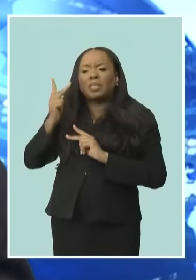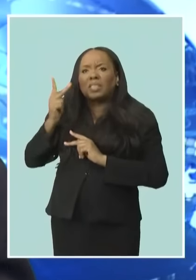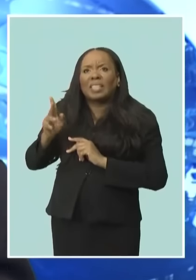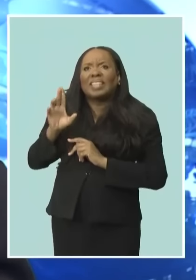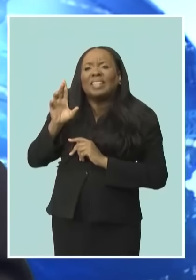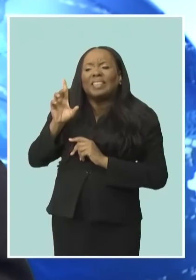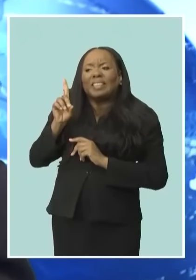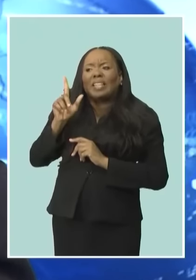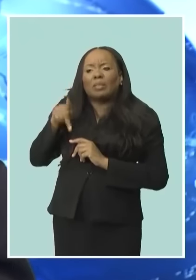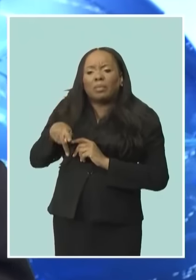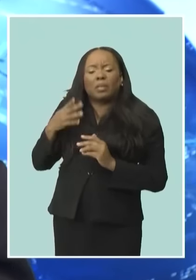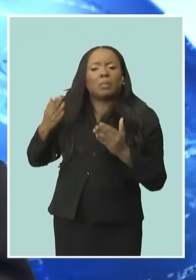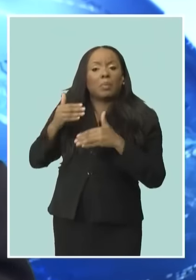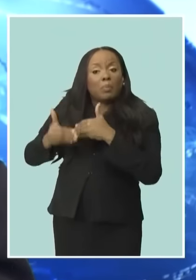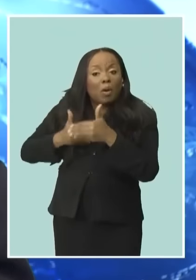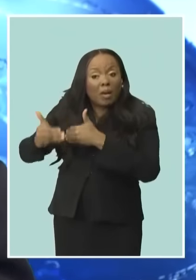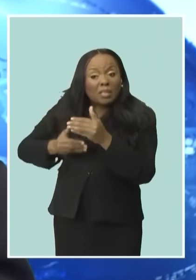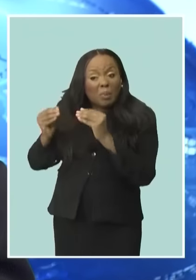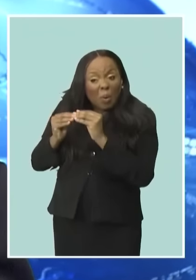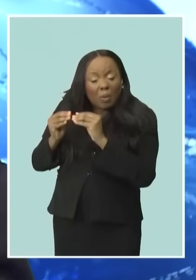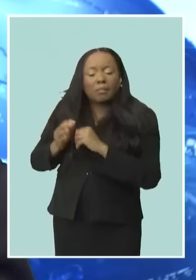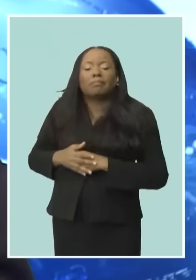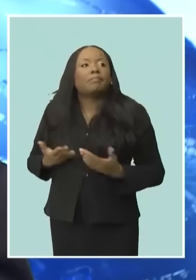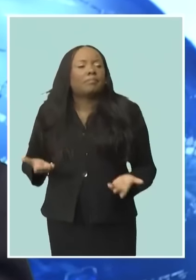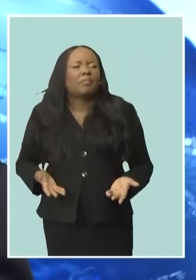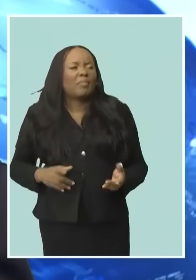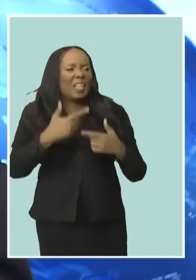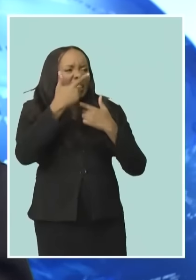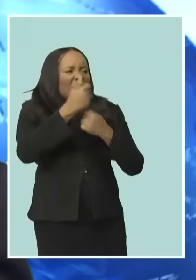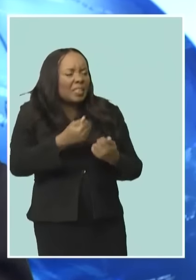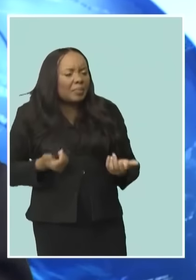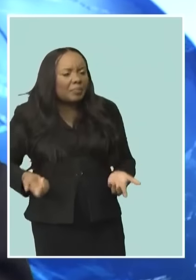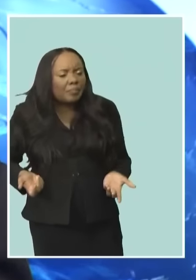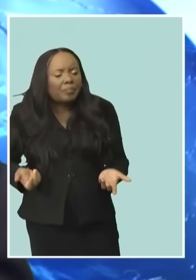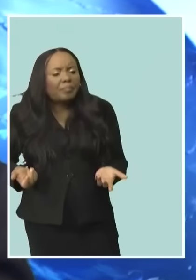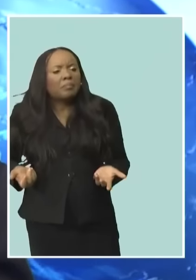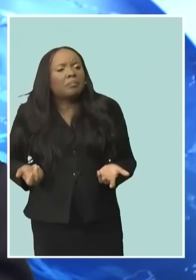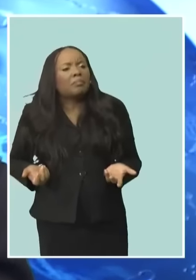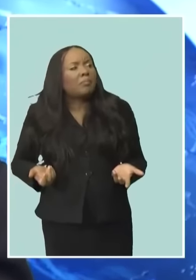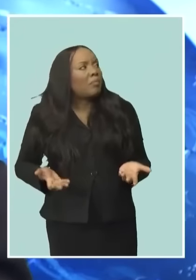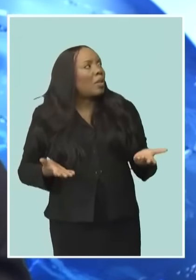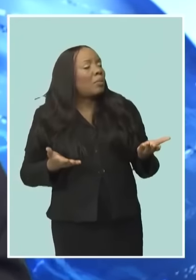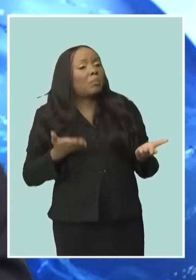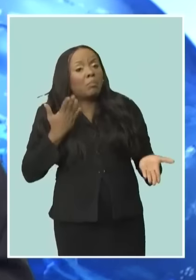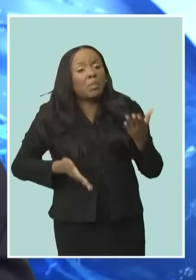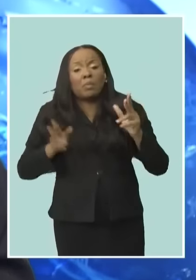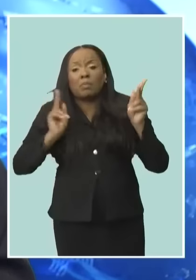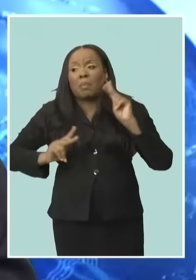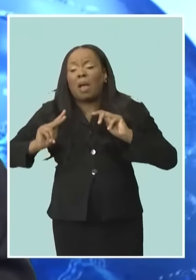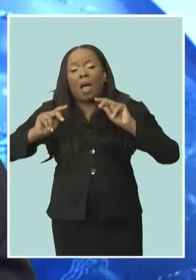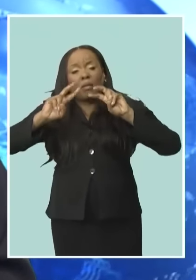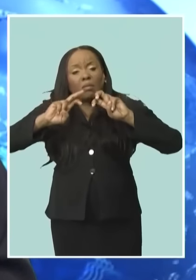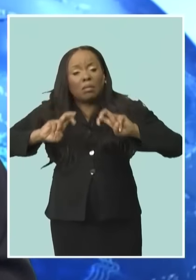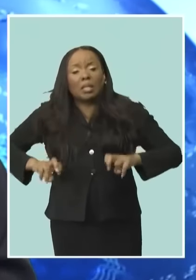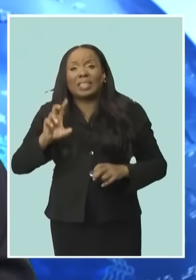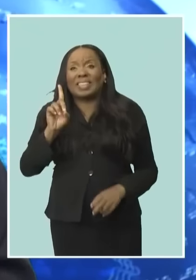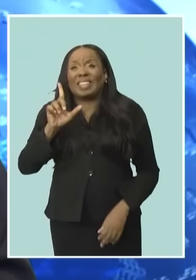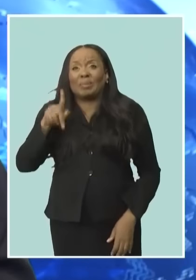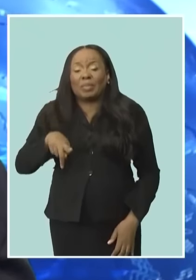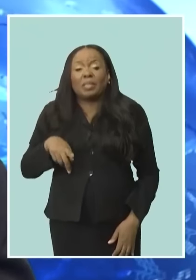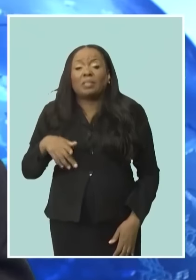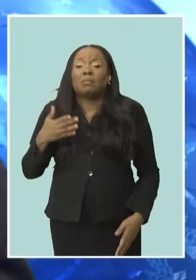an interesting argument, whether you can say that the converse, whether it is an assessment of the Democratic Labour Party, and certainly it's something I didn't think about,